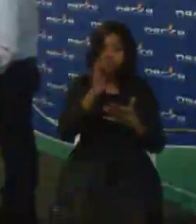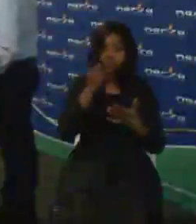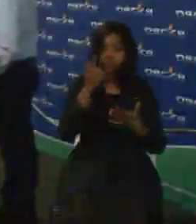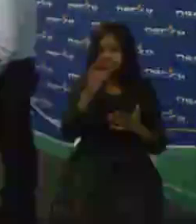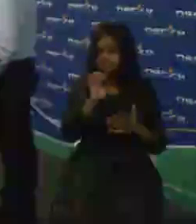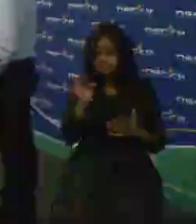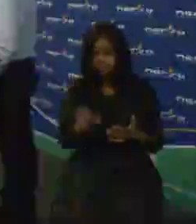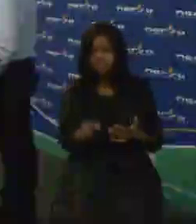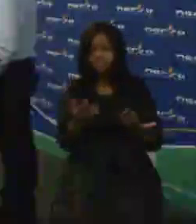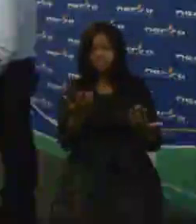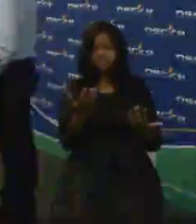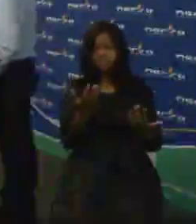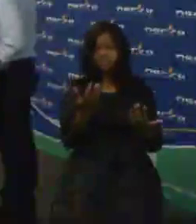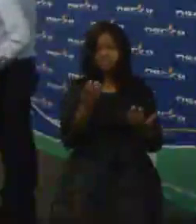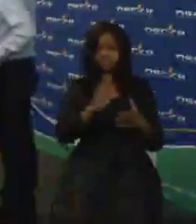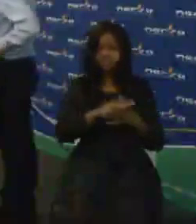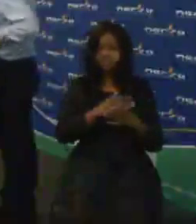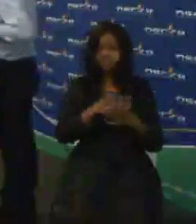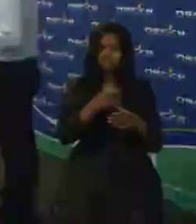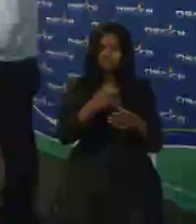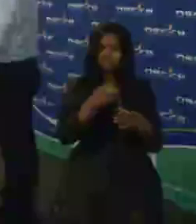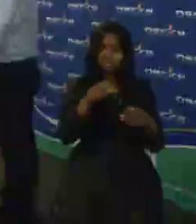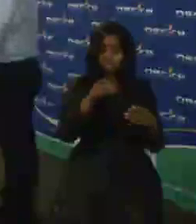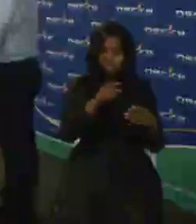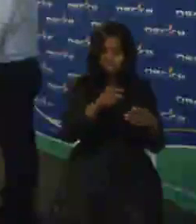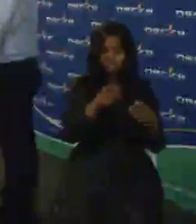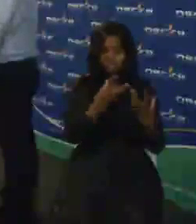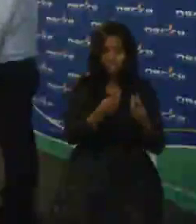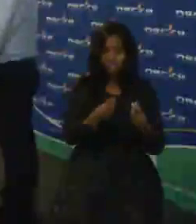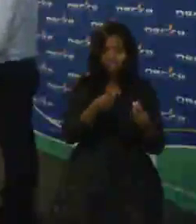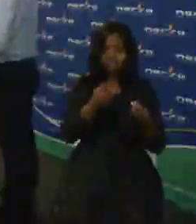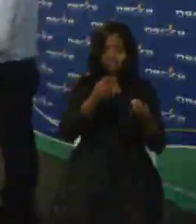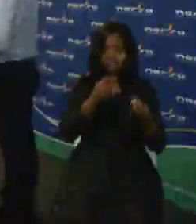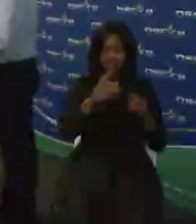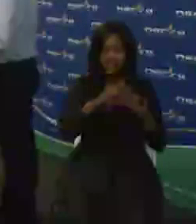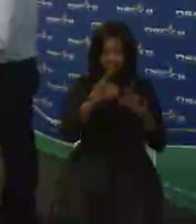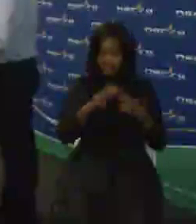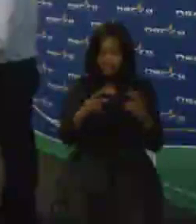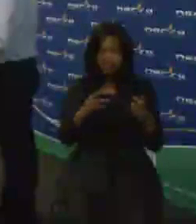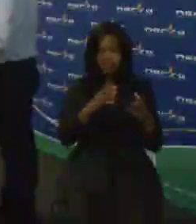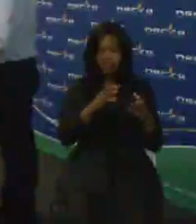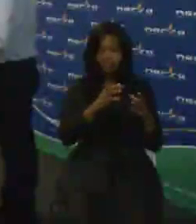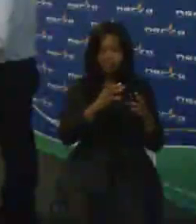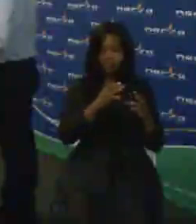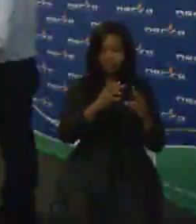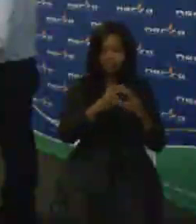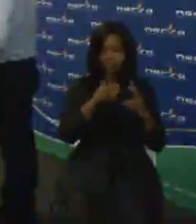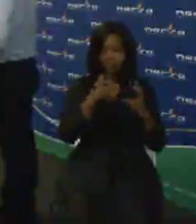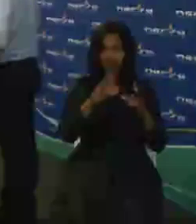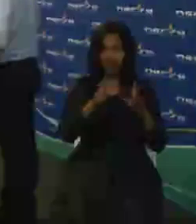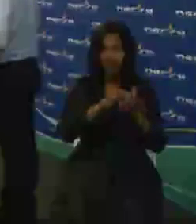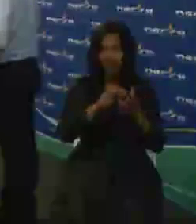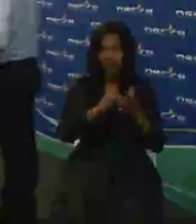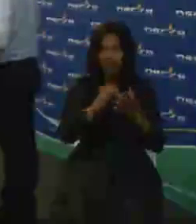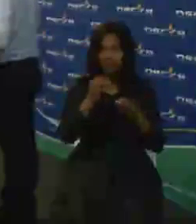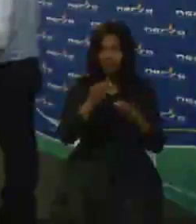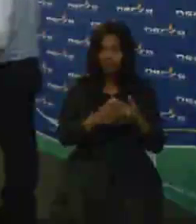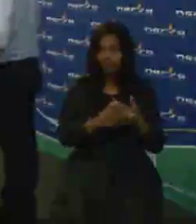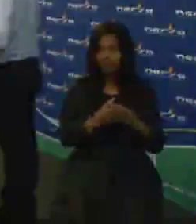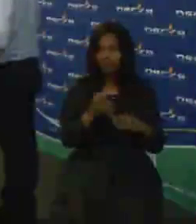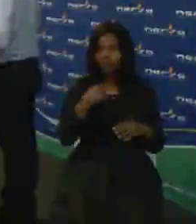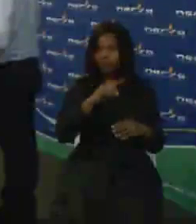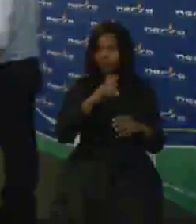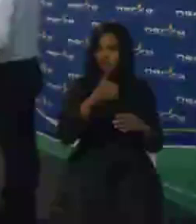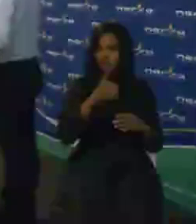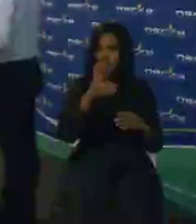or whatever, because it's contingent on all these outcomes. Okay, the question is going to be answered. We want